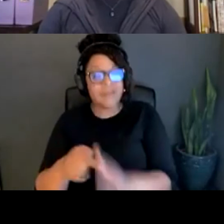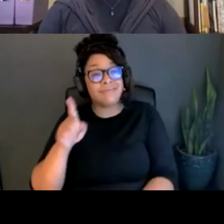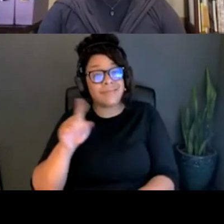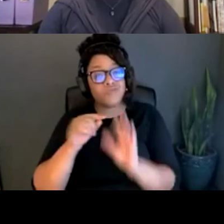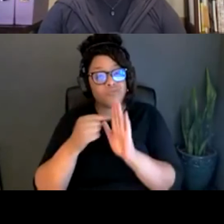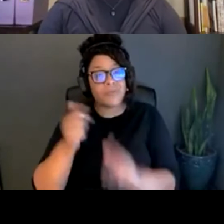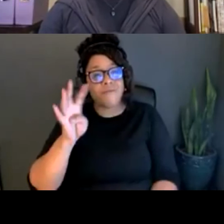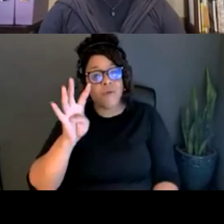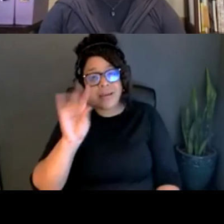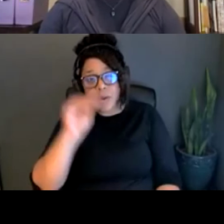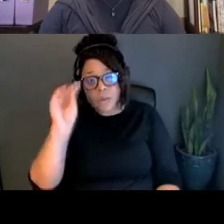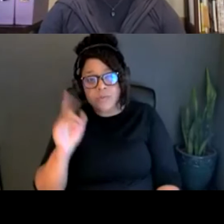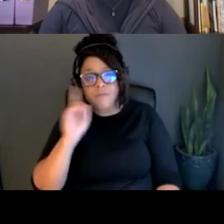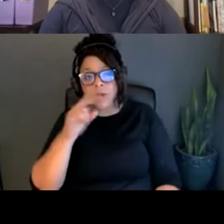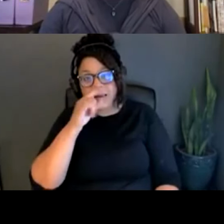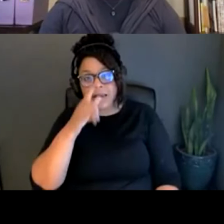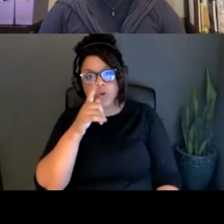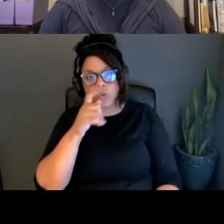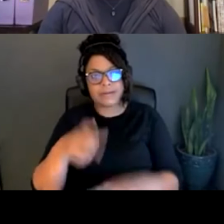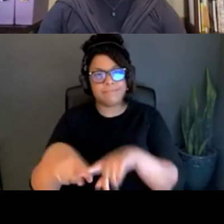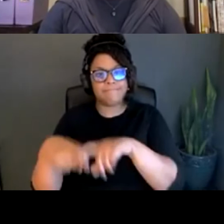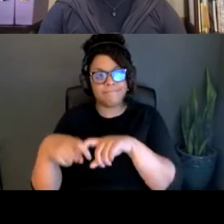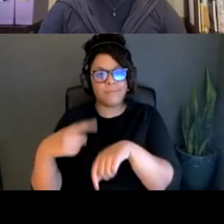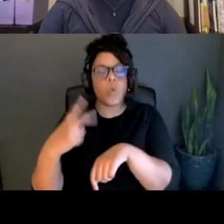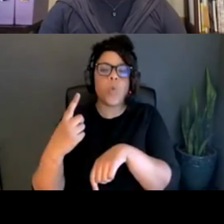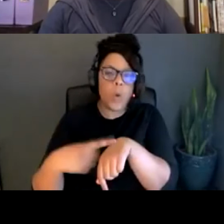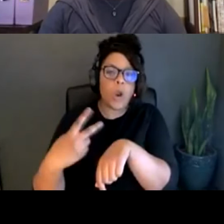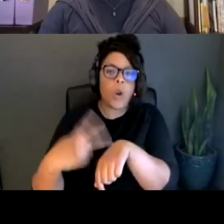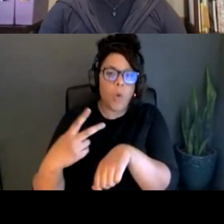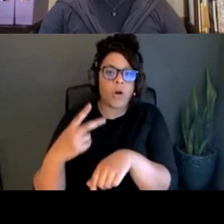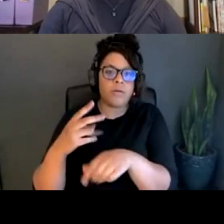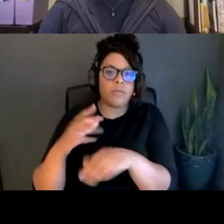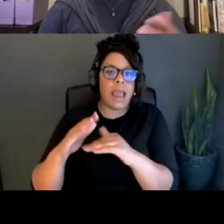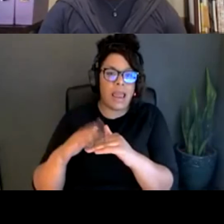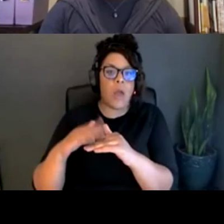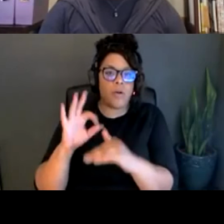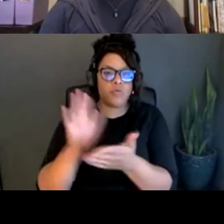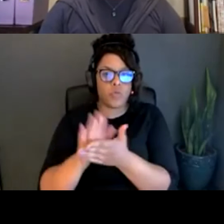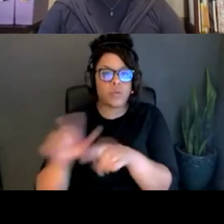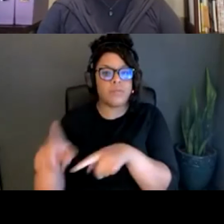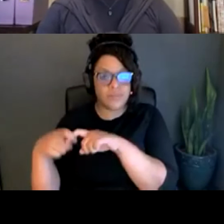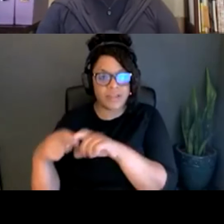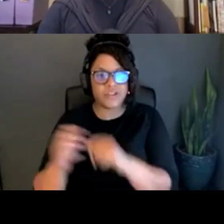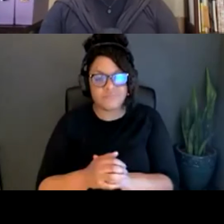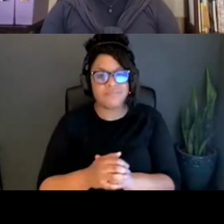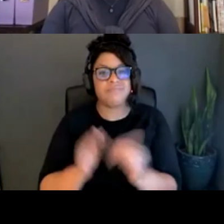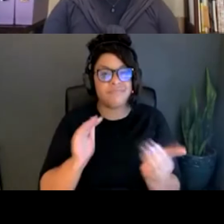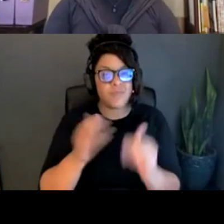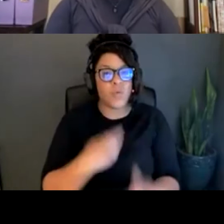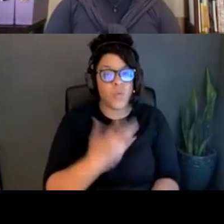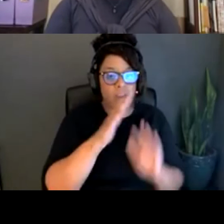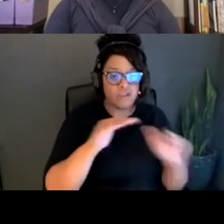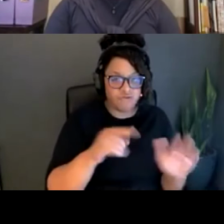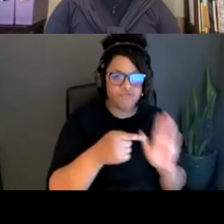47% of preschool children receiving one or more out of school suspensions. So in contrast, white children